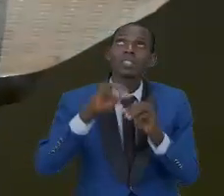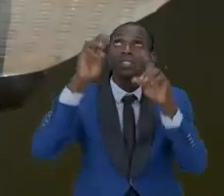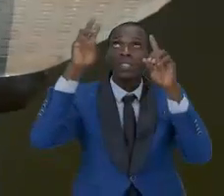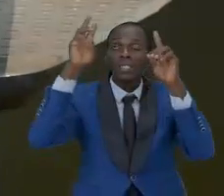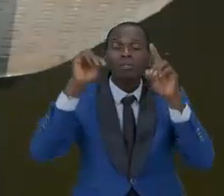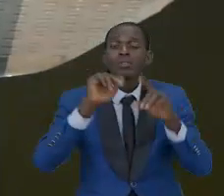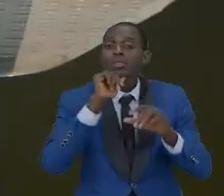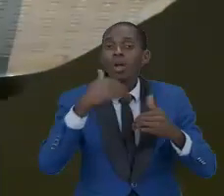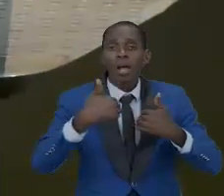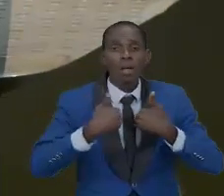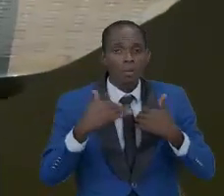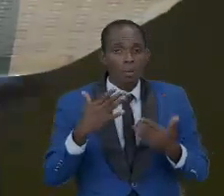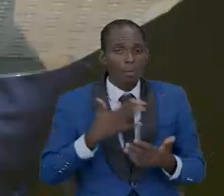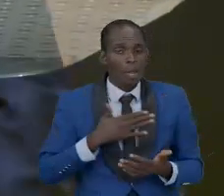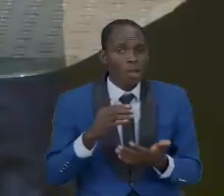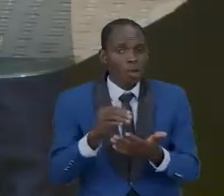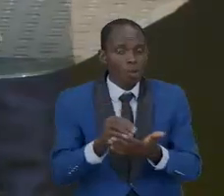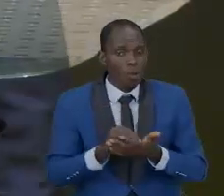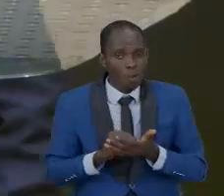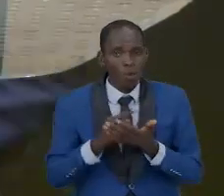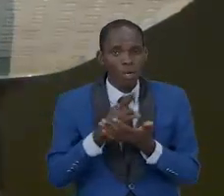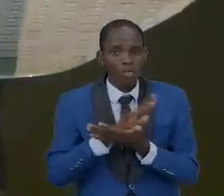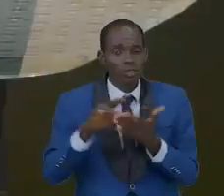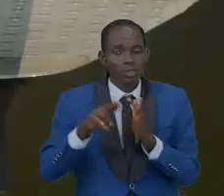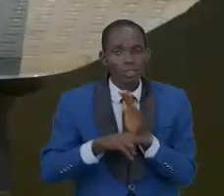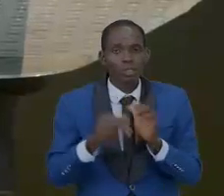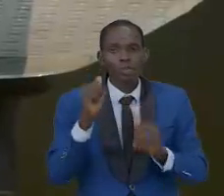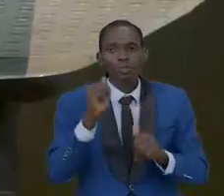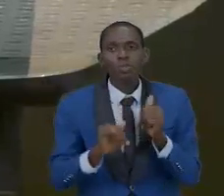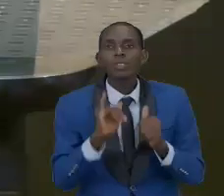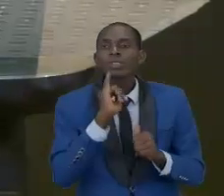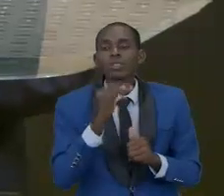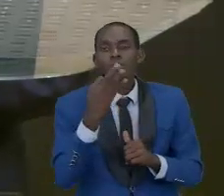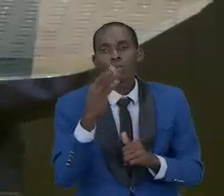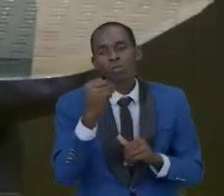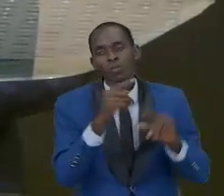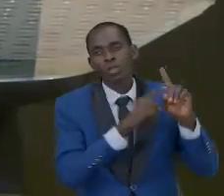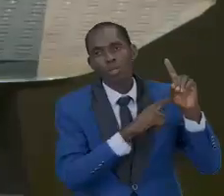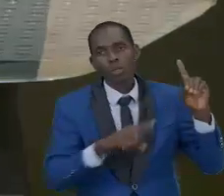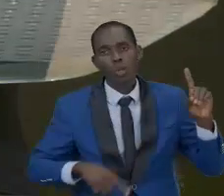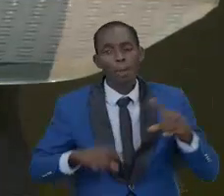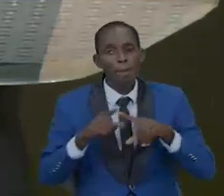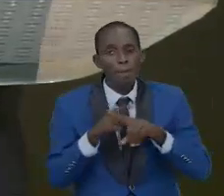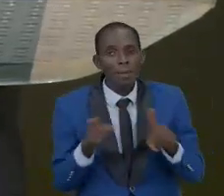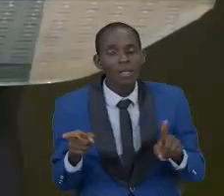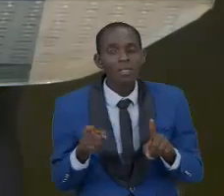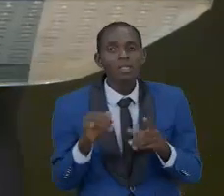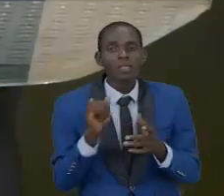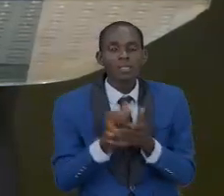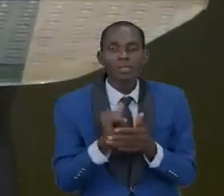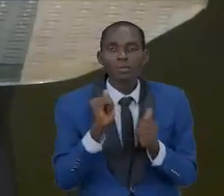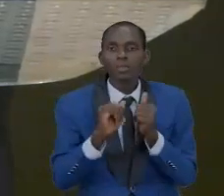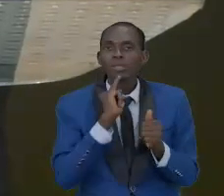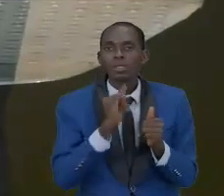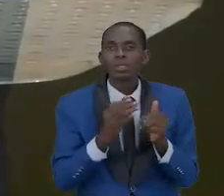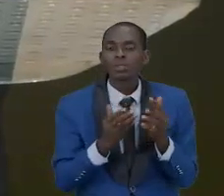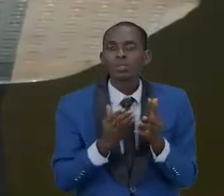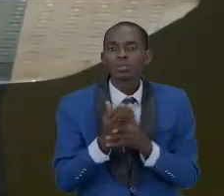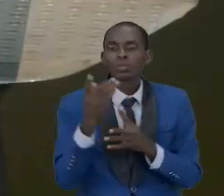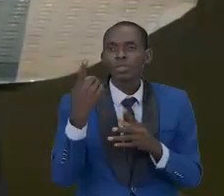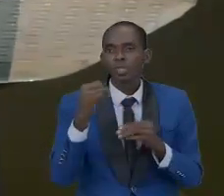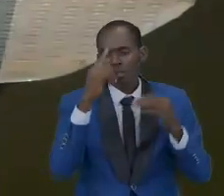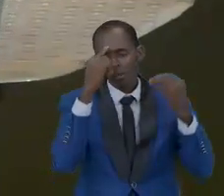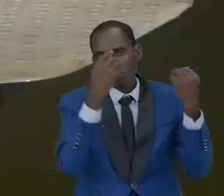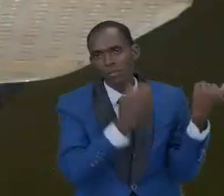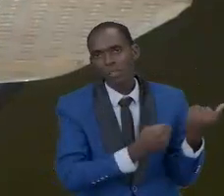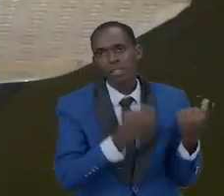righteousness yes which is of the law but that which is through the face of Christ